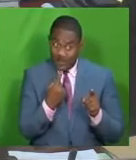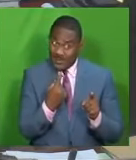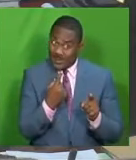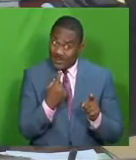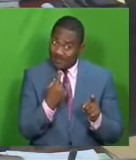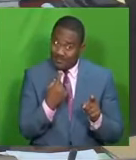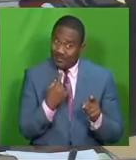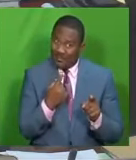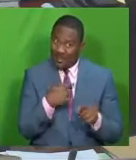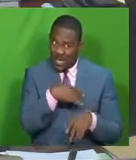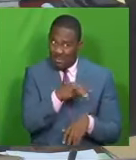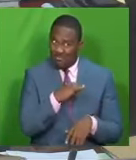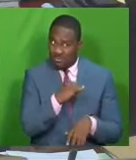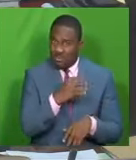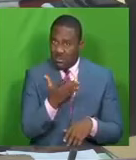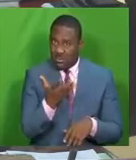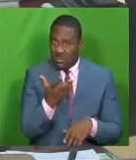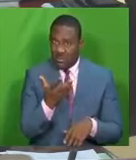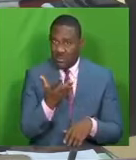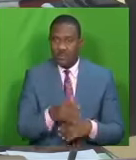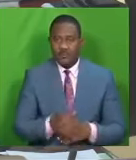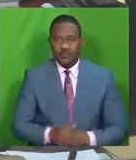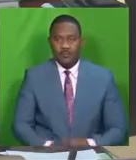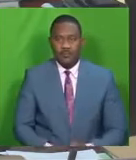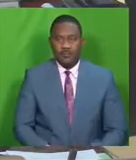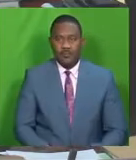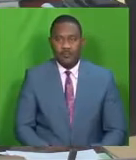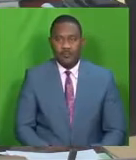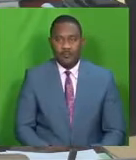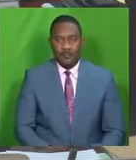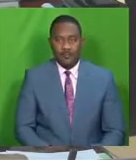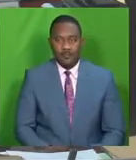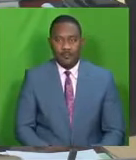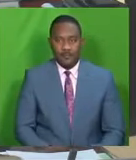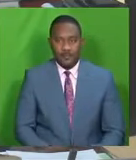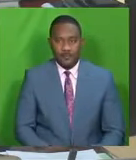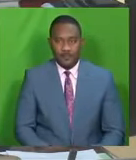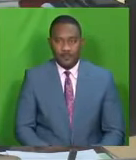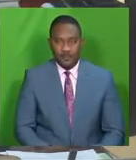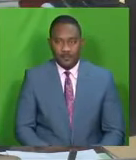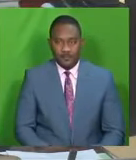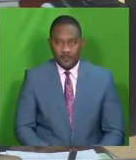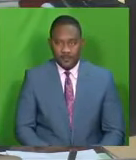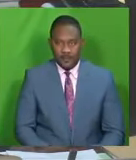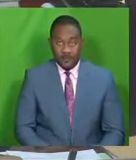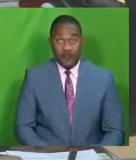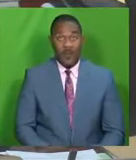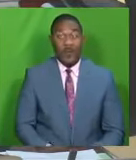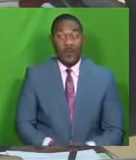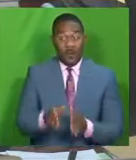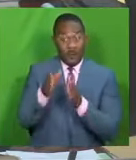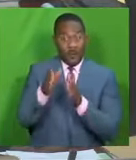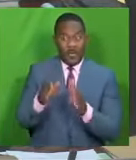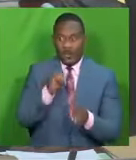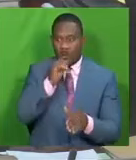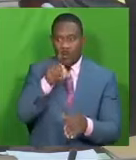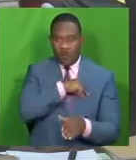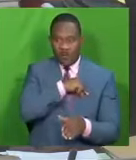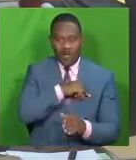for Boku has said, Boku Central has said, that a person who is disqualified from